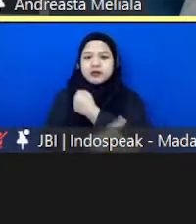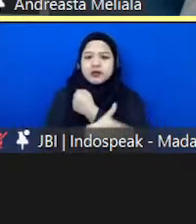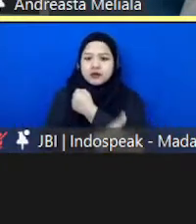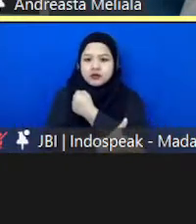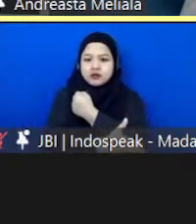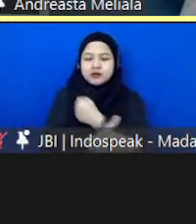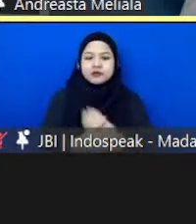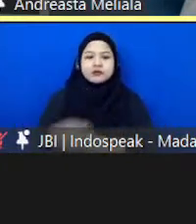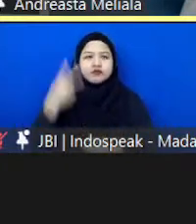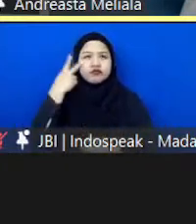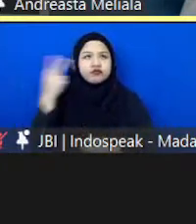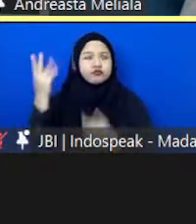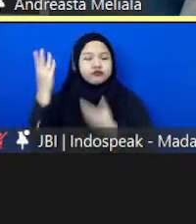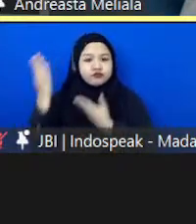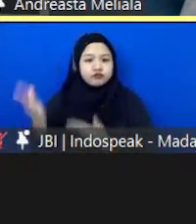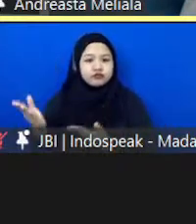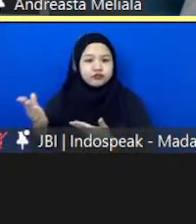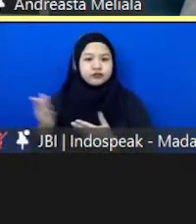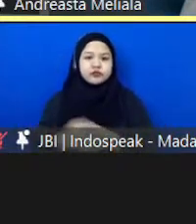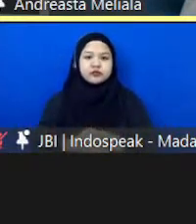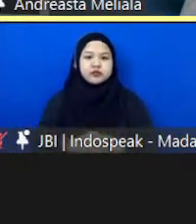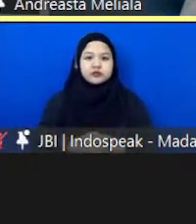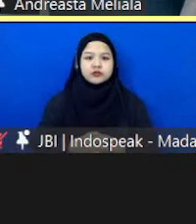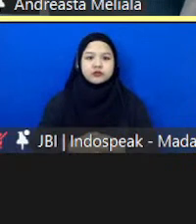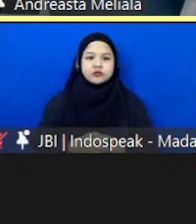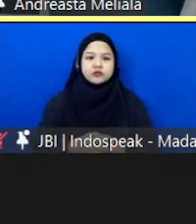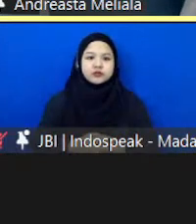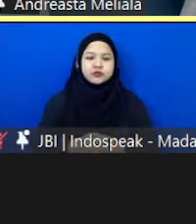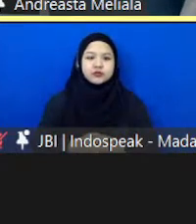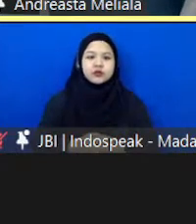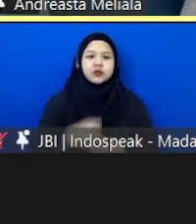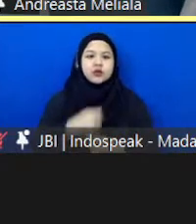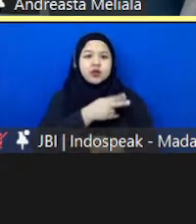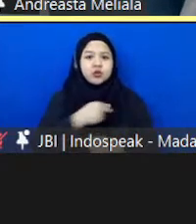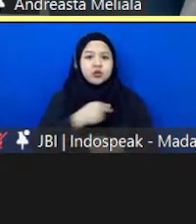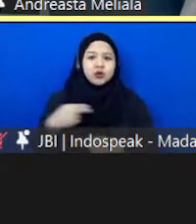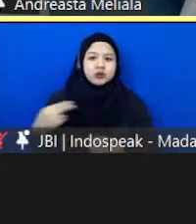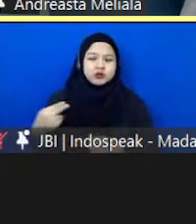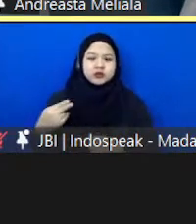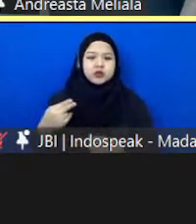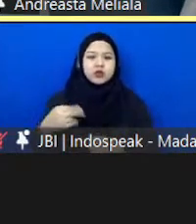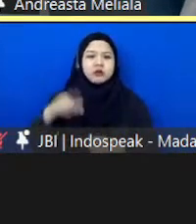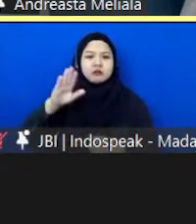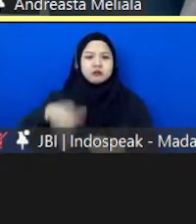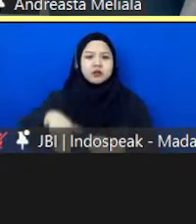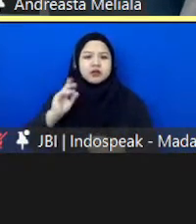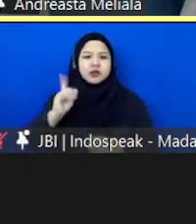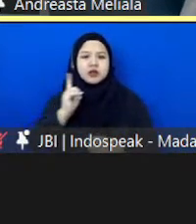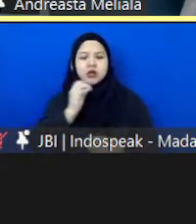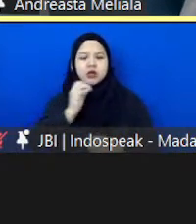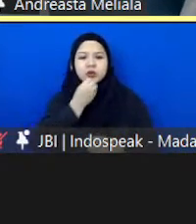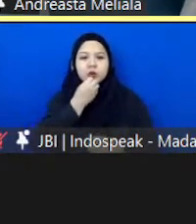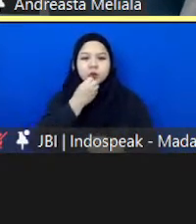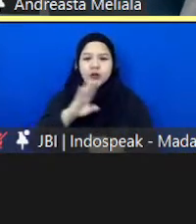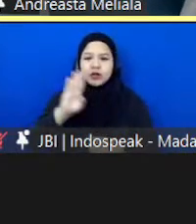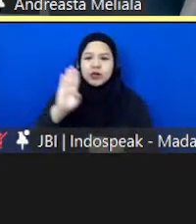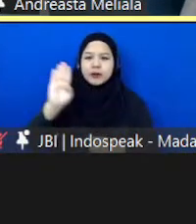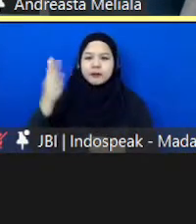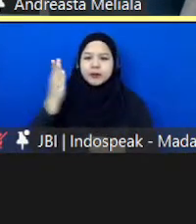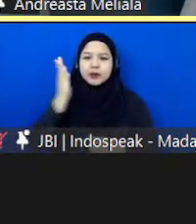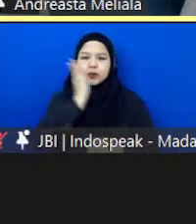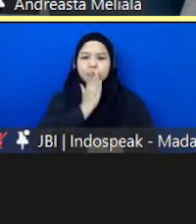can see from these figures, that Indonesia is still in the light blue color, which means that